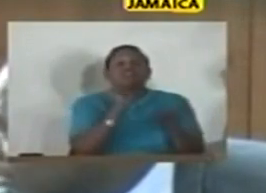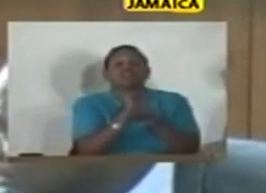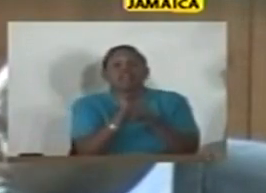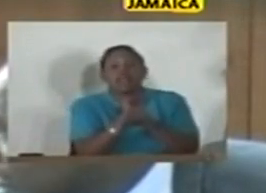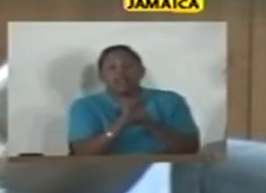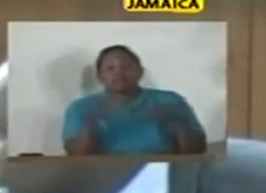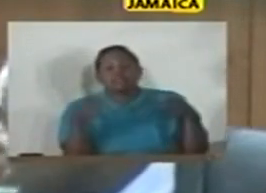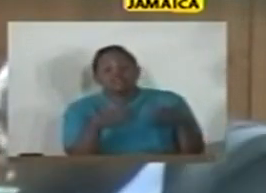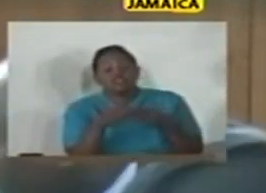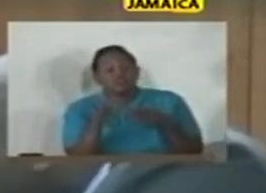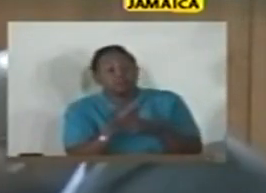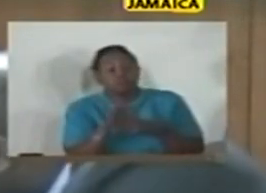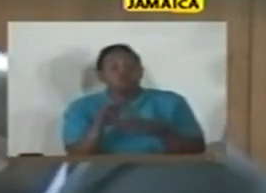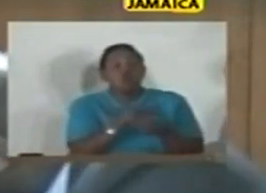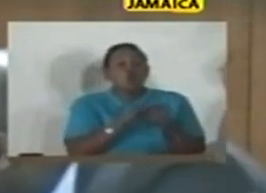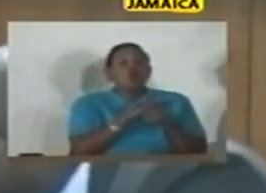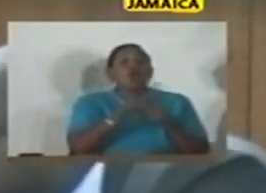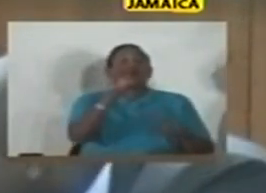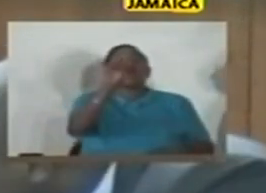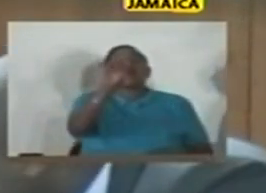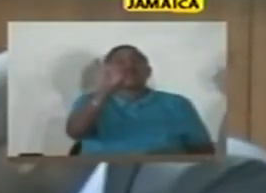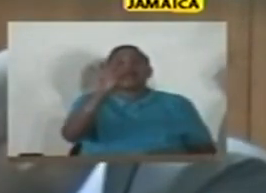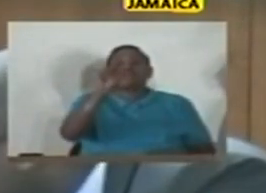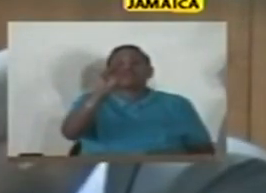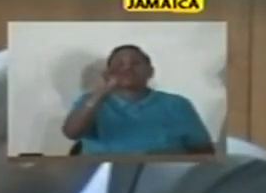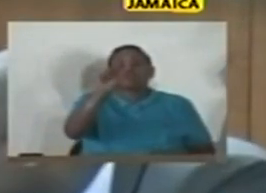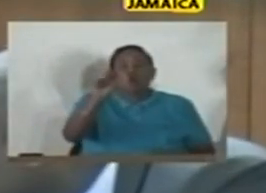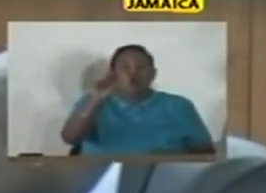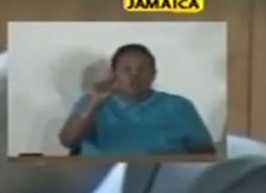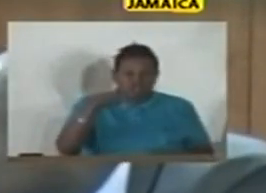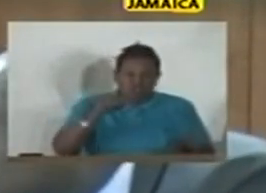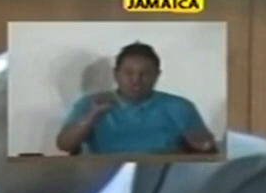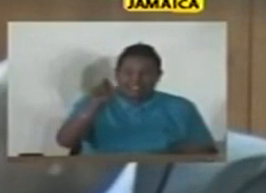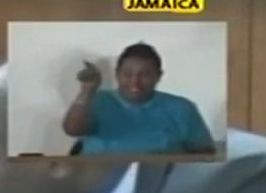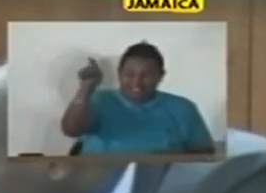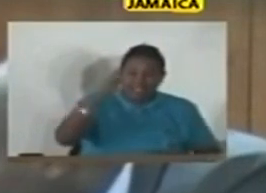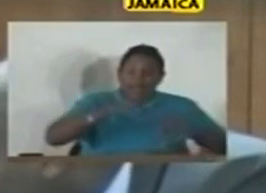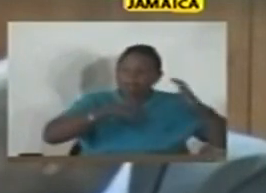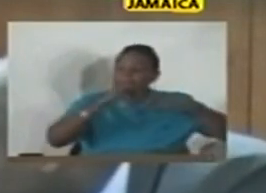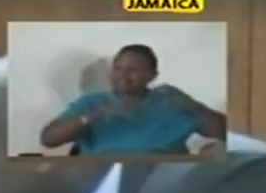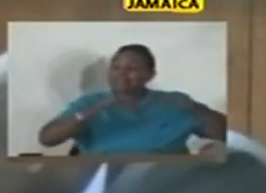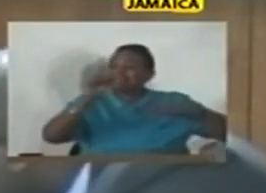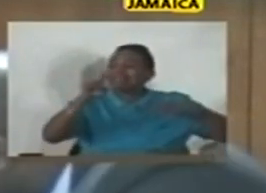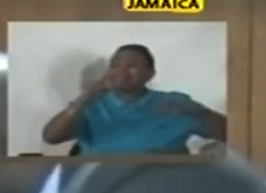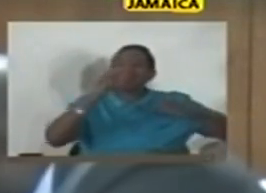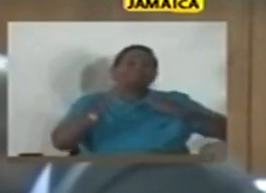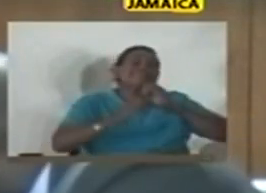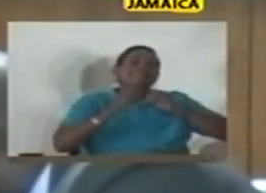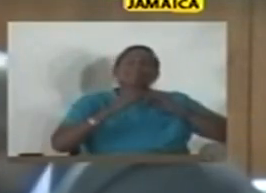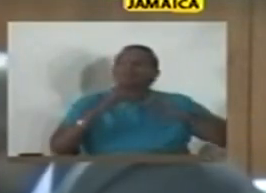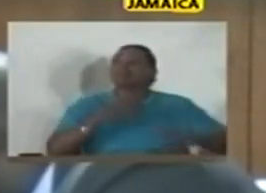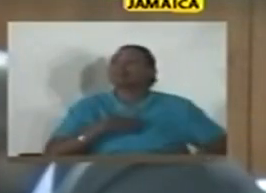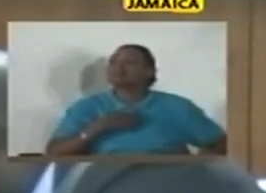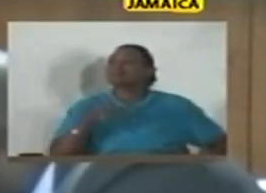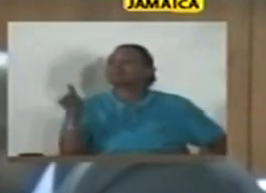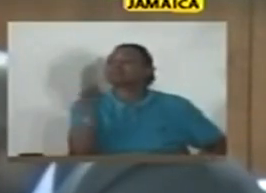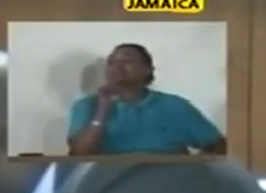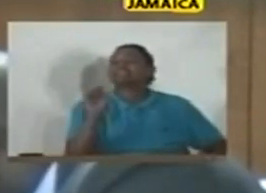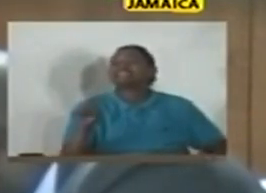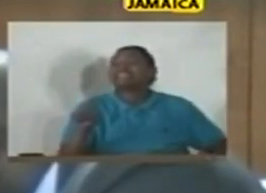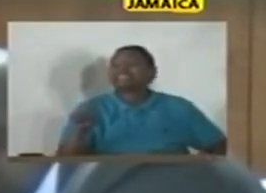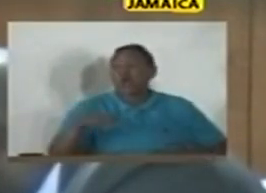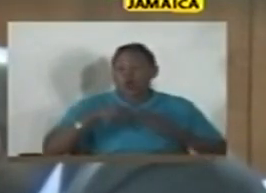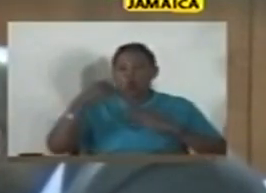of the Ministry is located at 1F North Street. The building was in need of extensive repairs on the exterior.